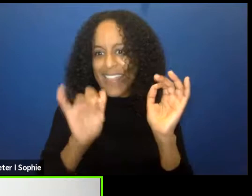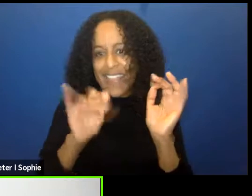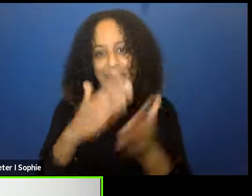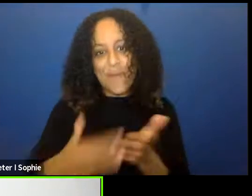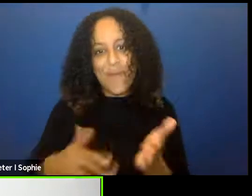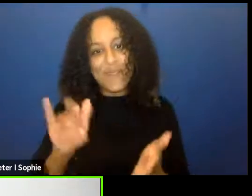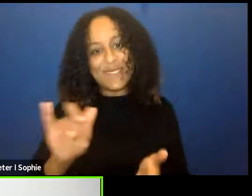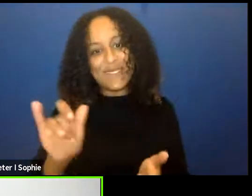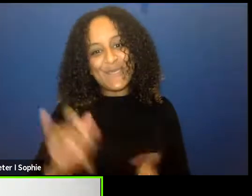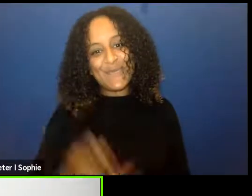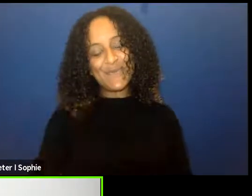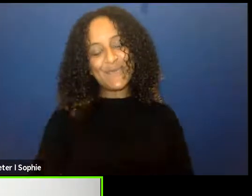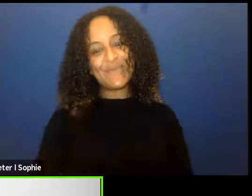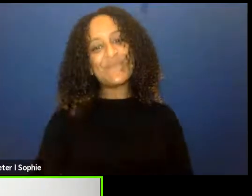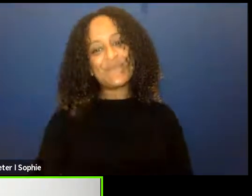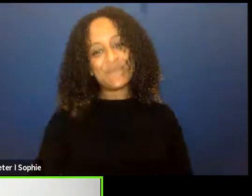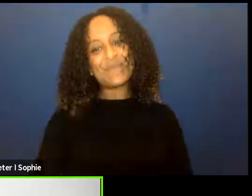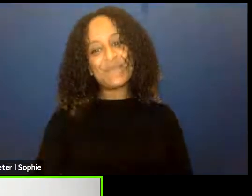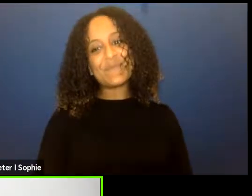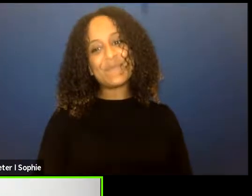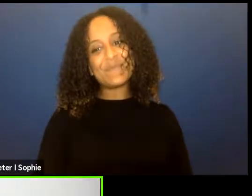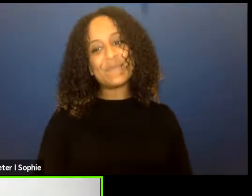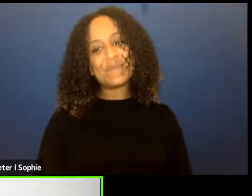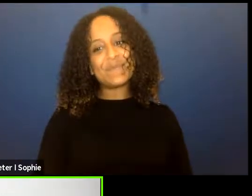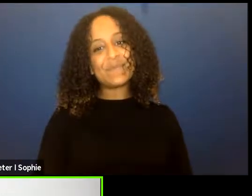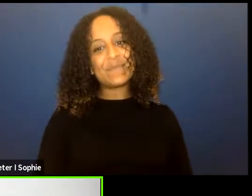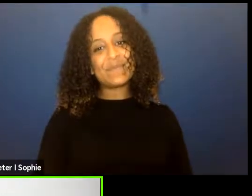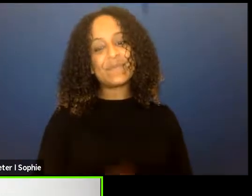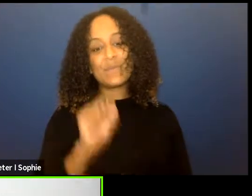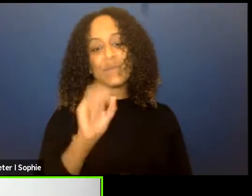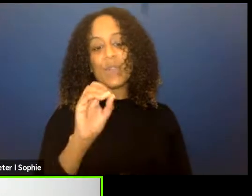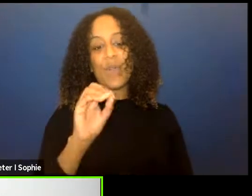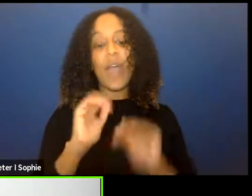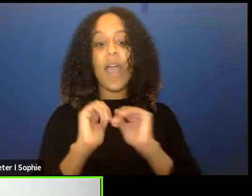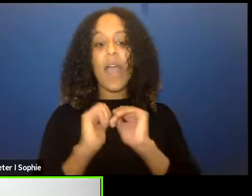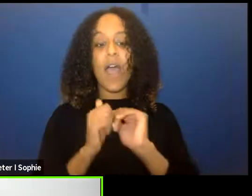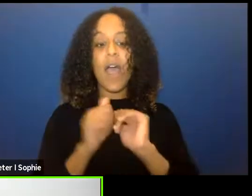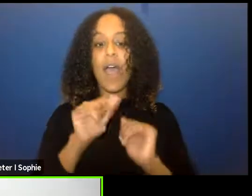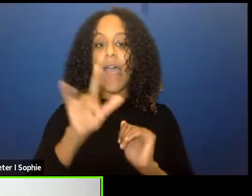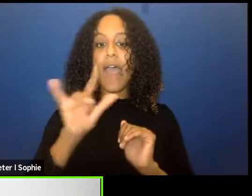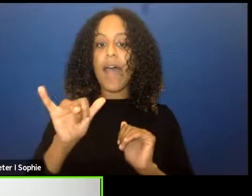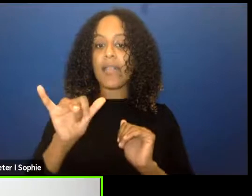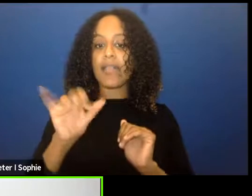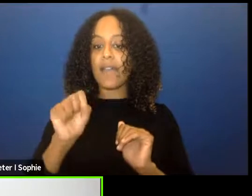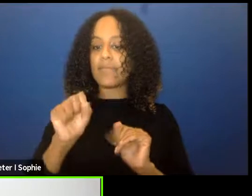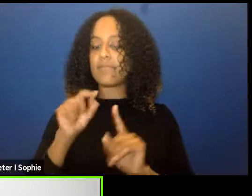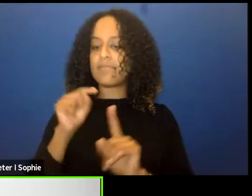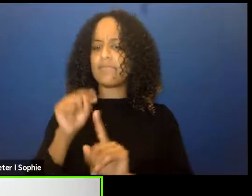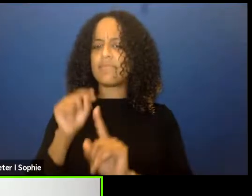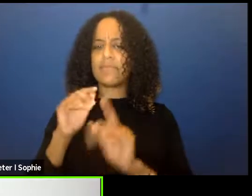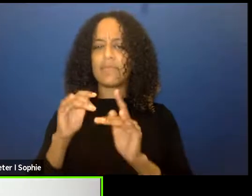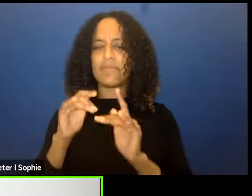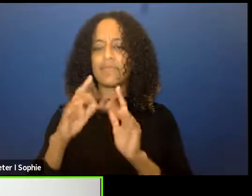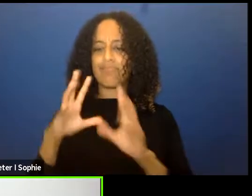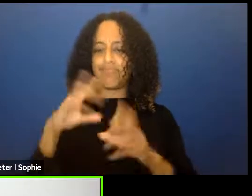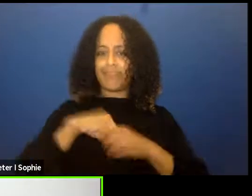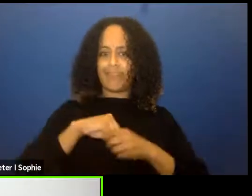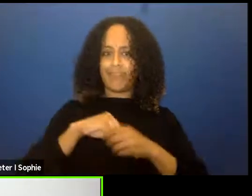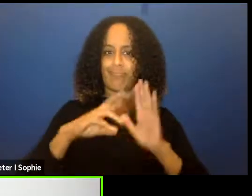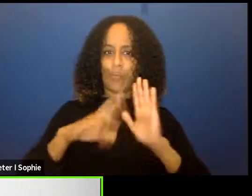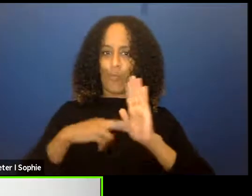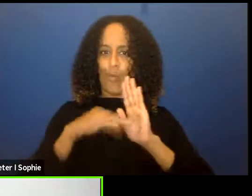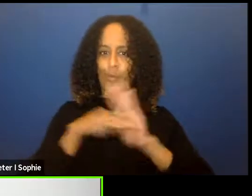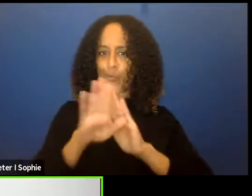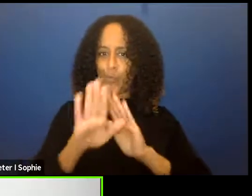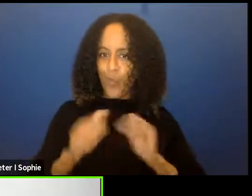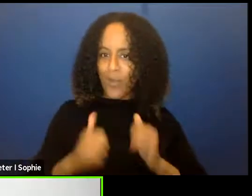too. Yeah. So how have allies played a role in your life? Oh, wow.